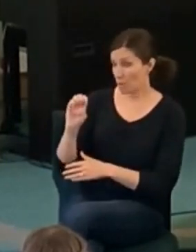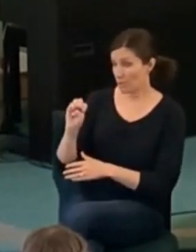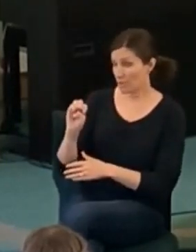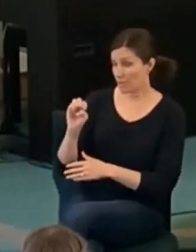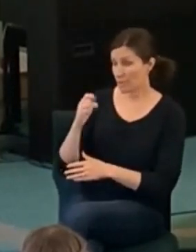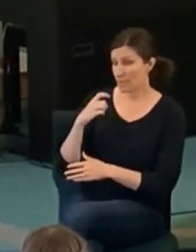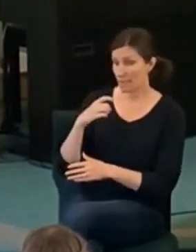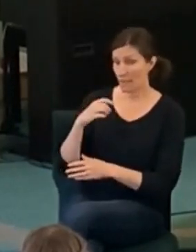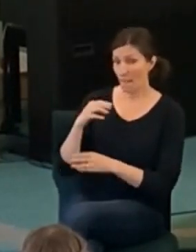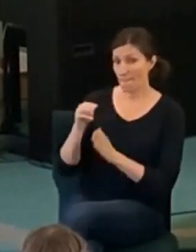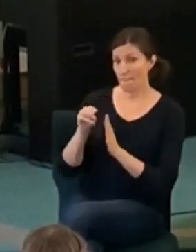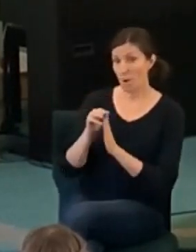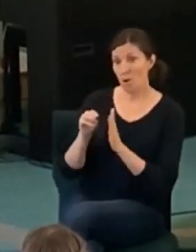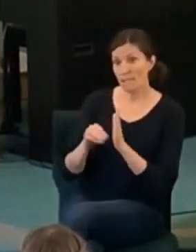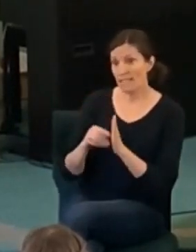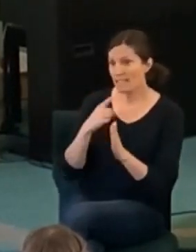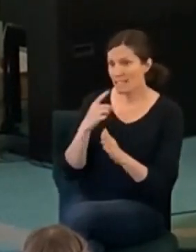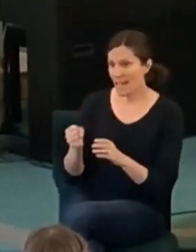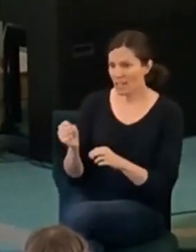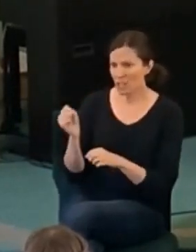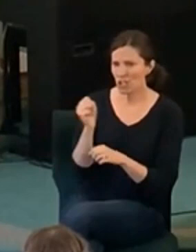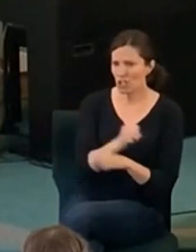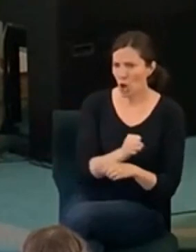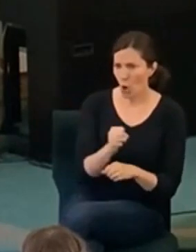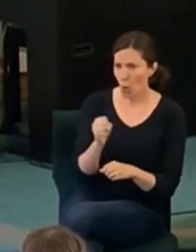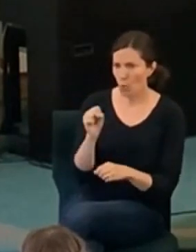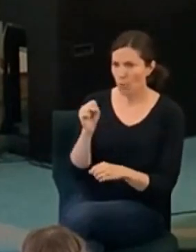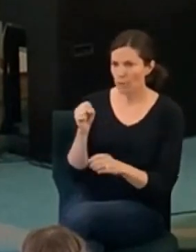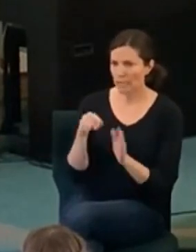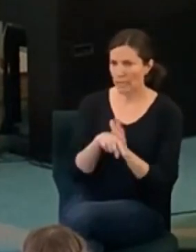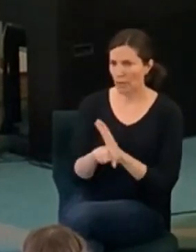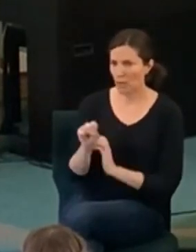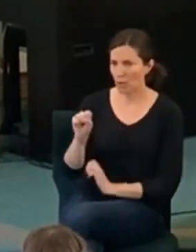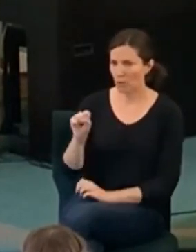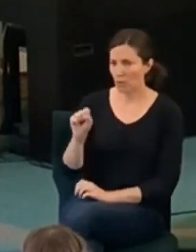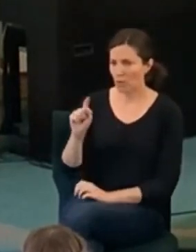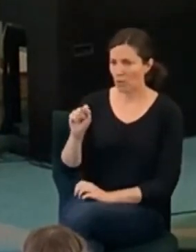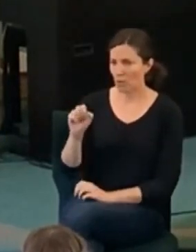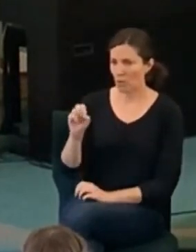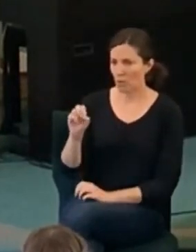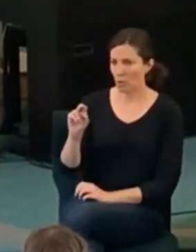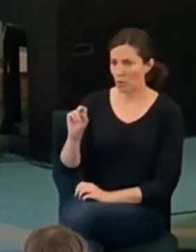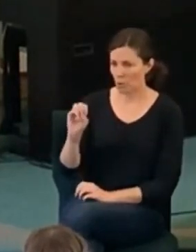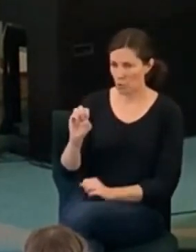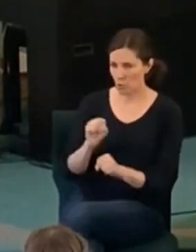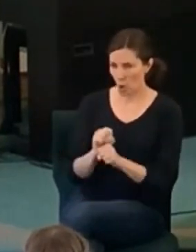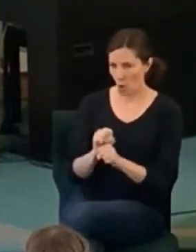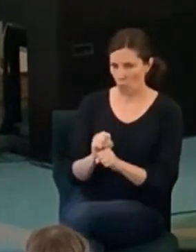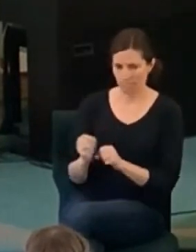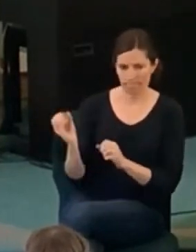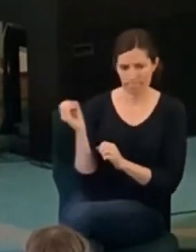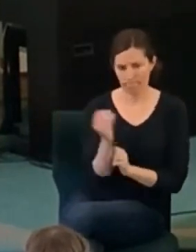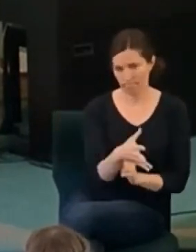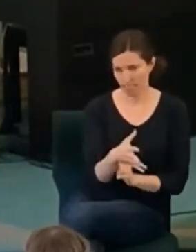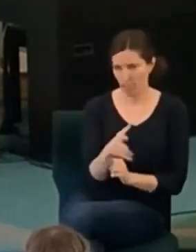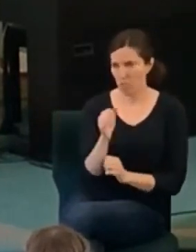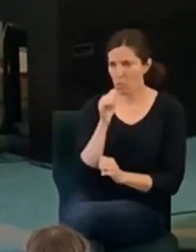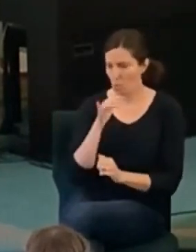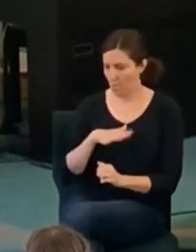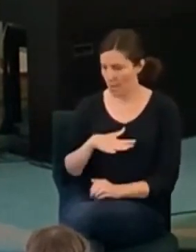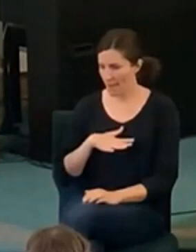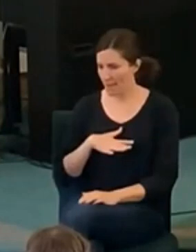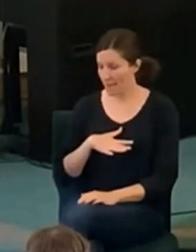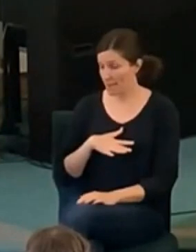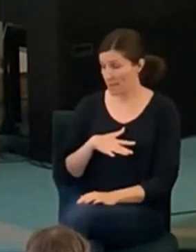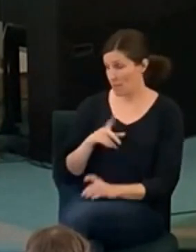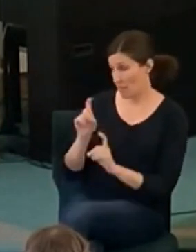in the center of the court, they said to him, 'Teacher, this woman has been caught in adultery, in